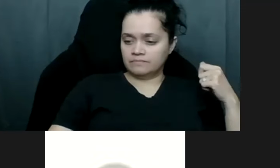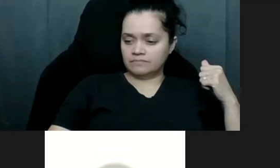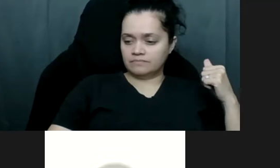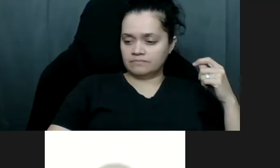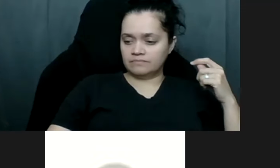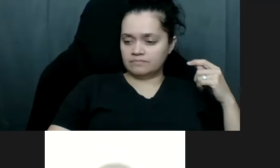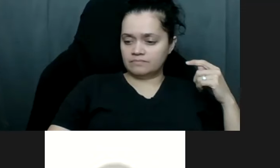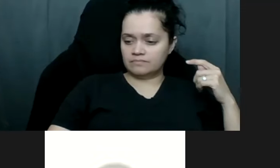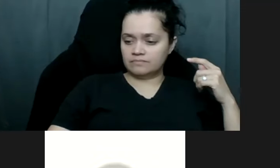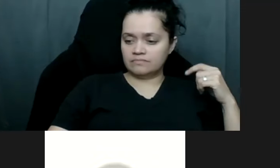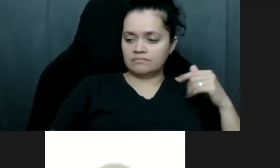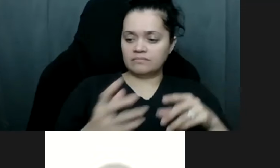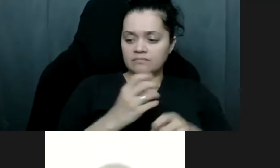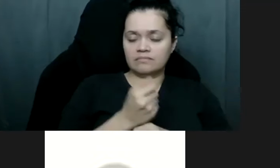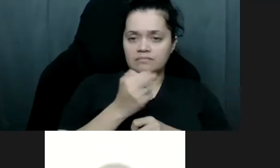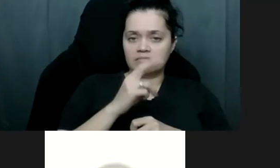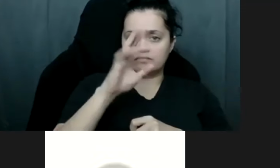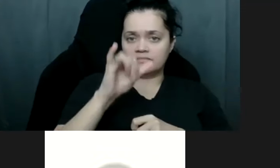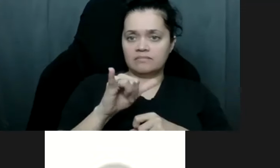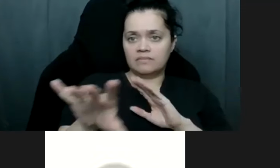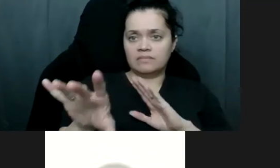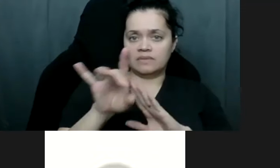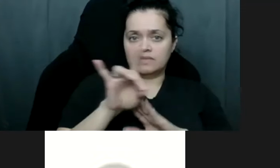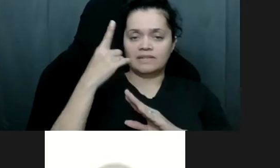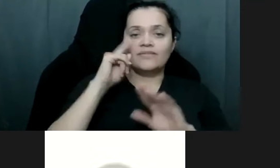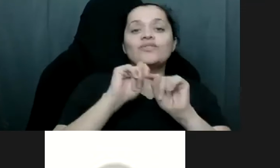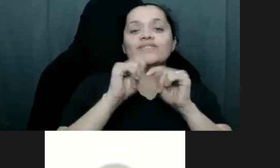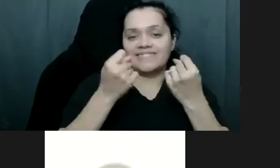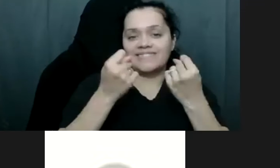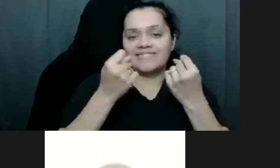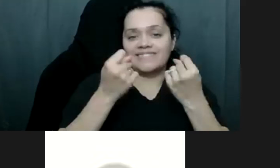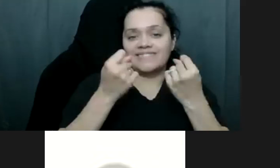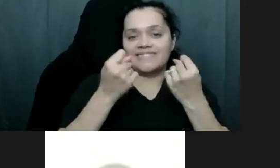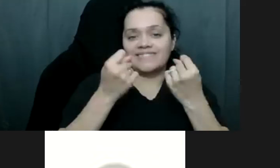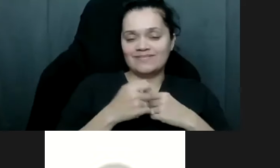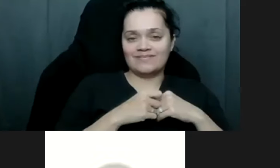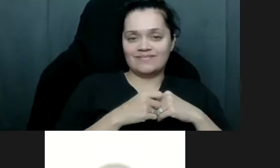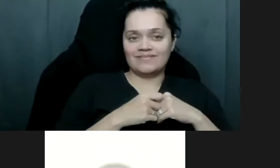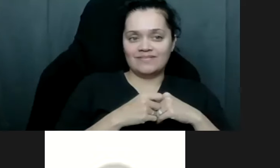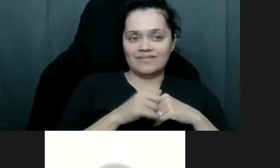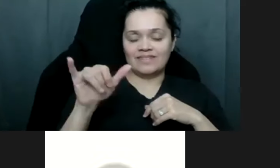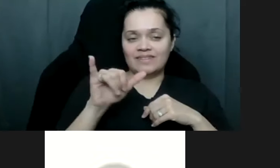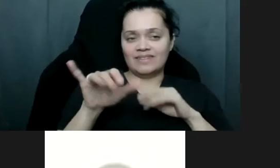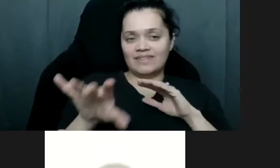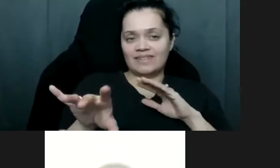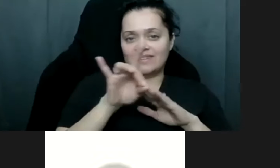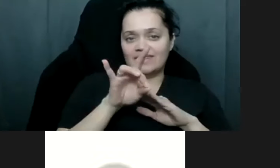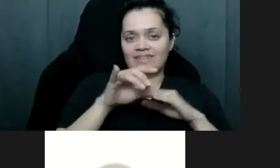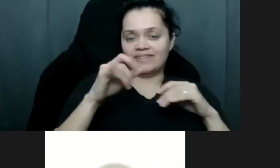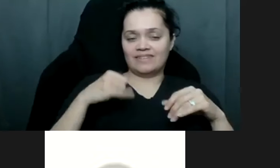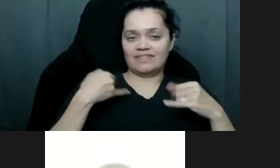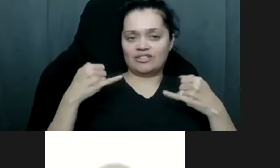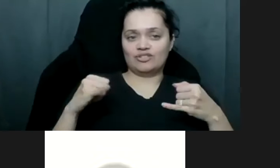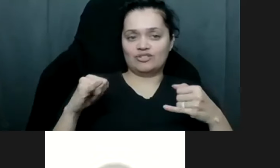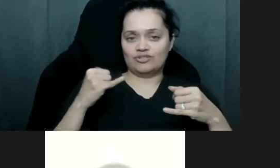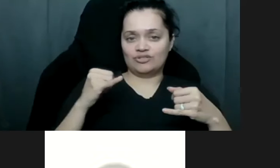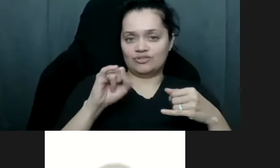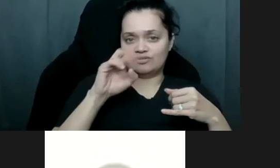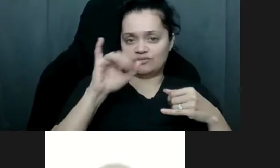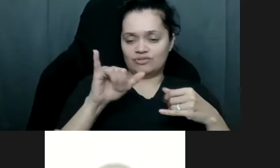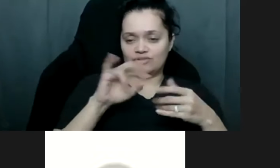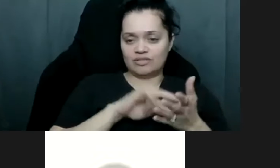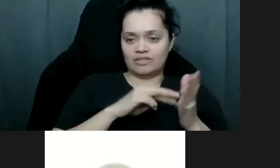Get a Guernsey is to be selected for the team. I think of it like getting a jersey that makes you an official